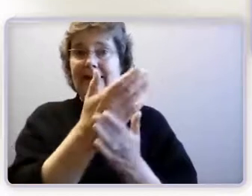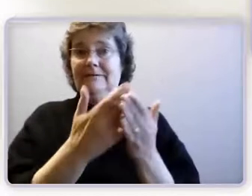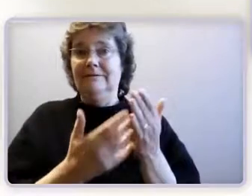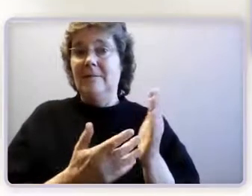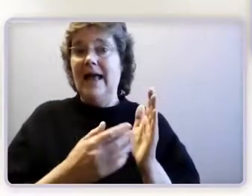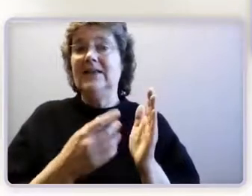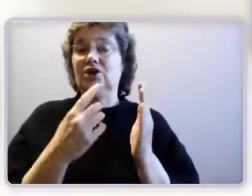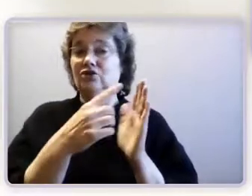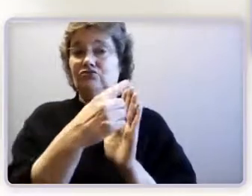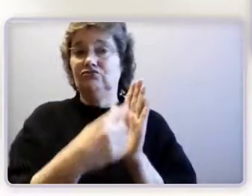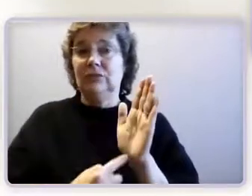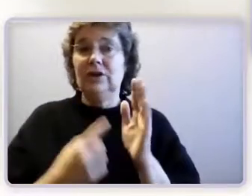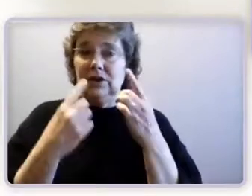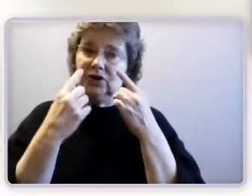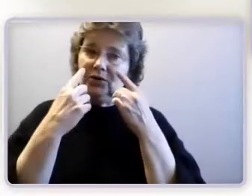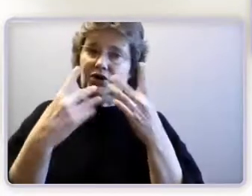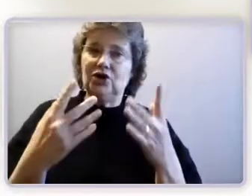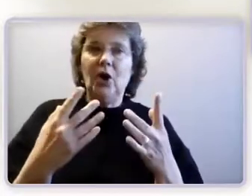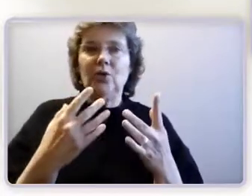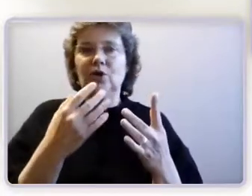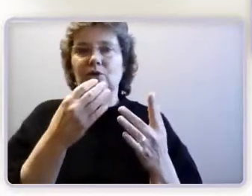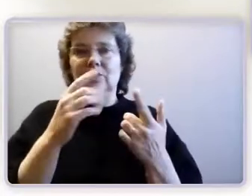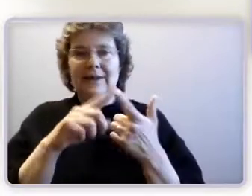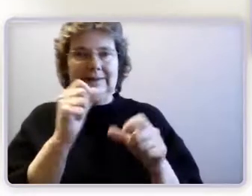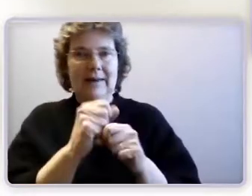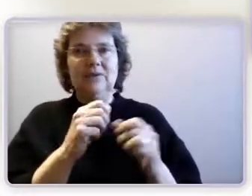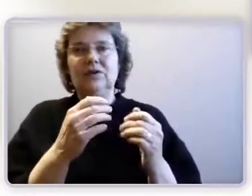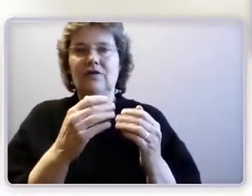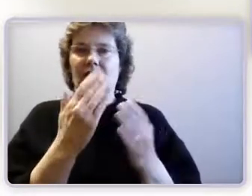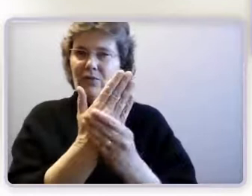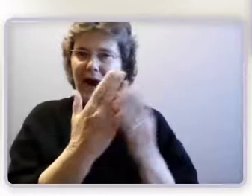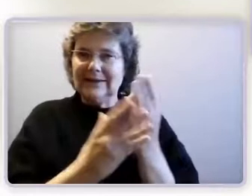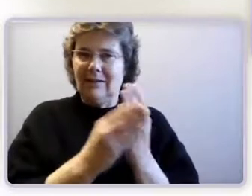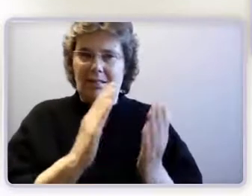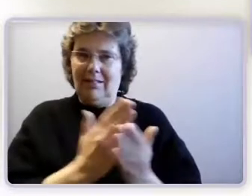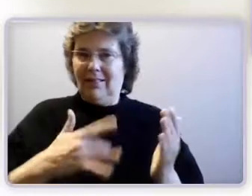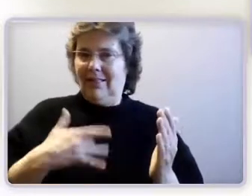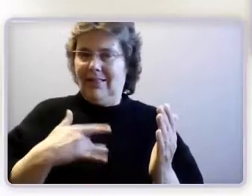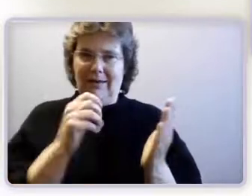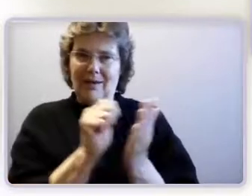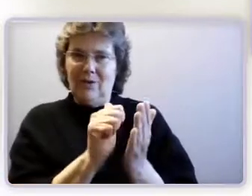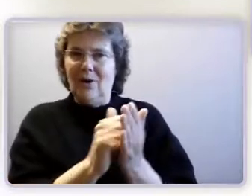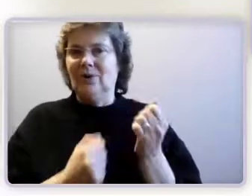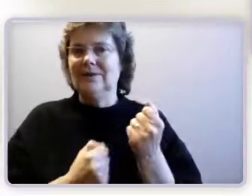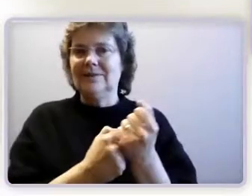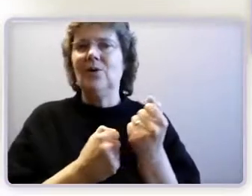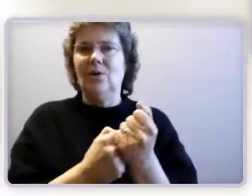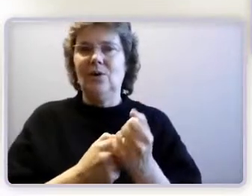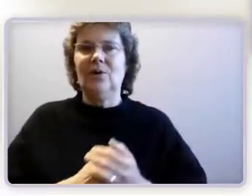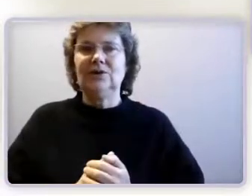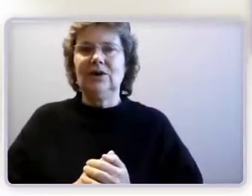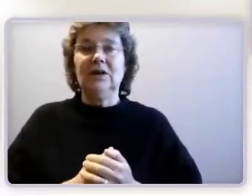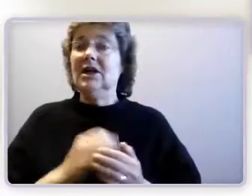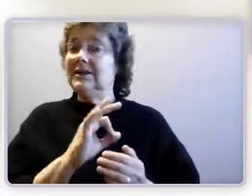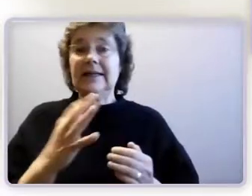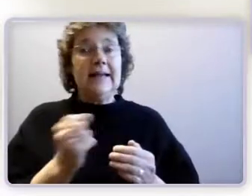how of practicable and appropriate support. So it doesn't necessarily have to be verbal